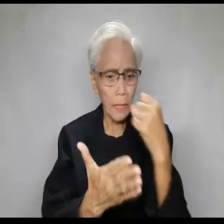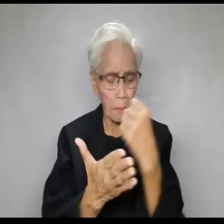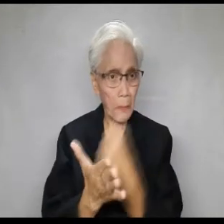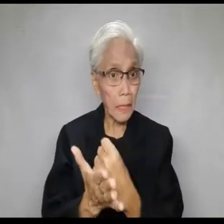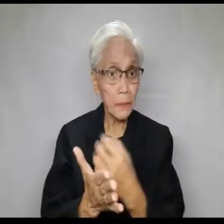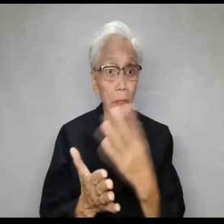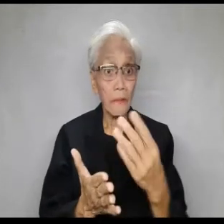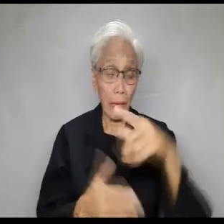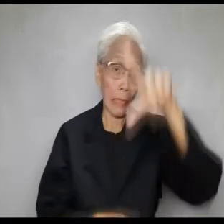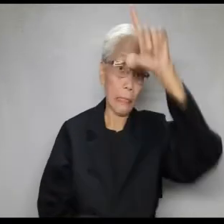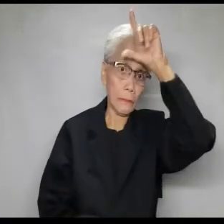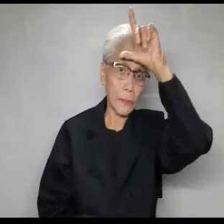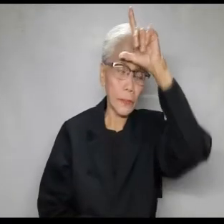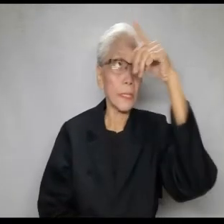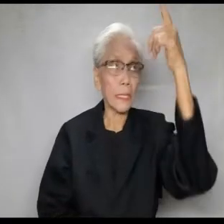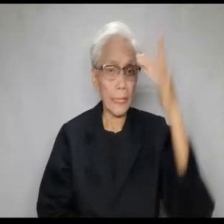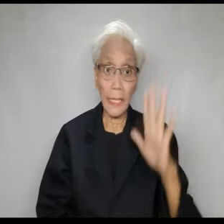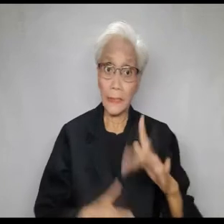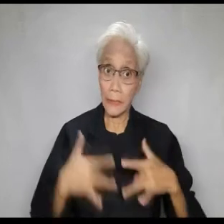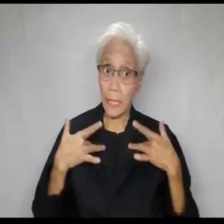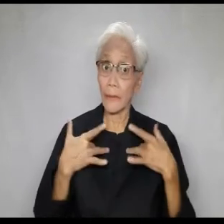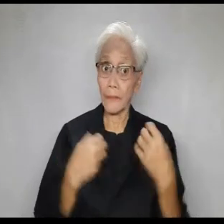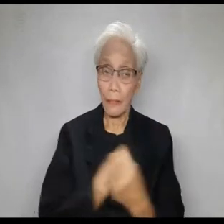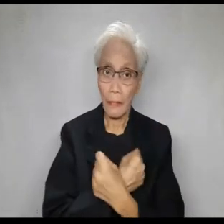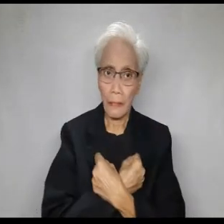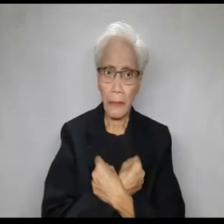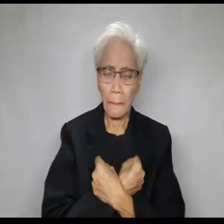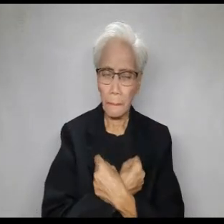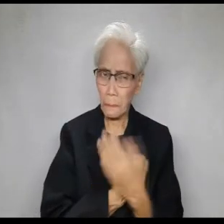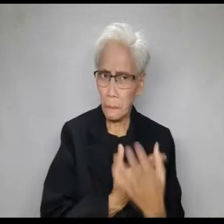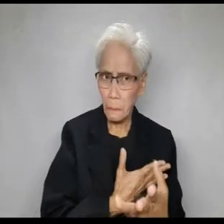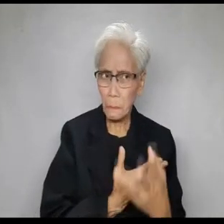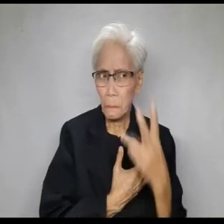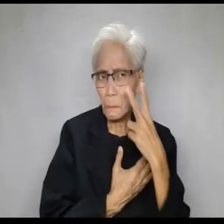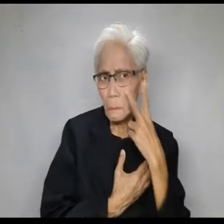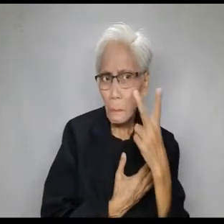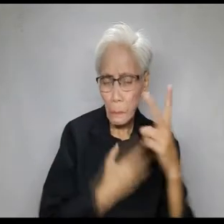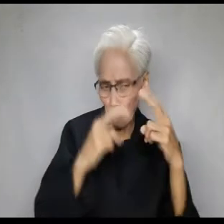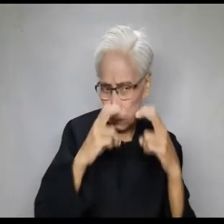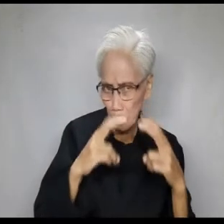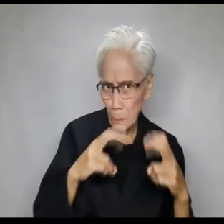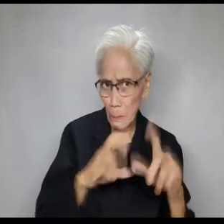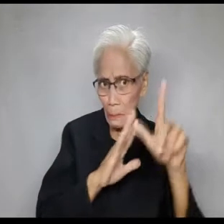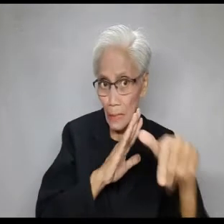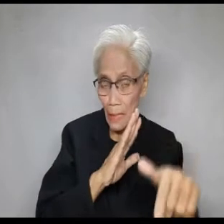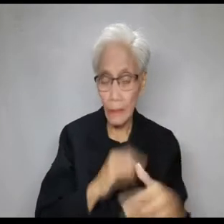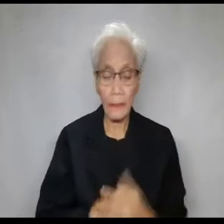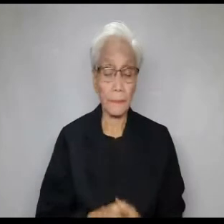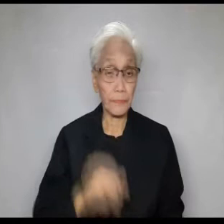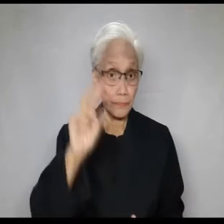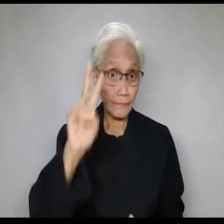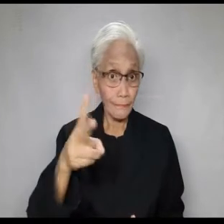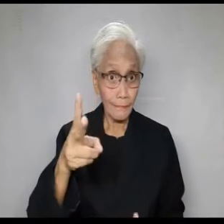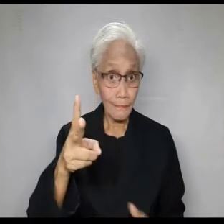some marks of a loser in God's life and love. We will examine these marks shortly.